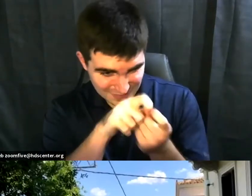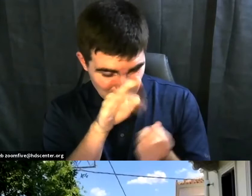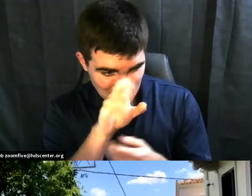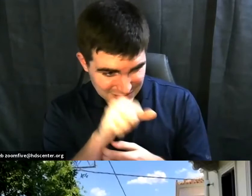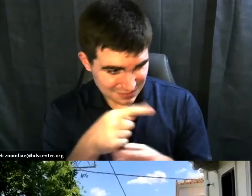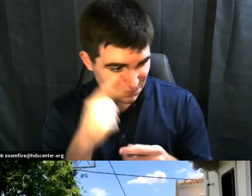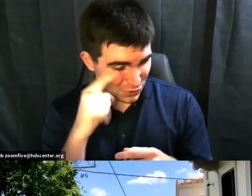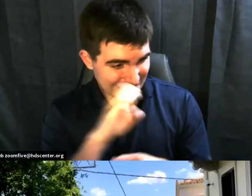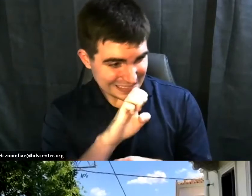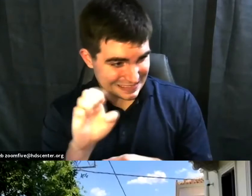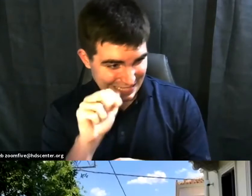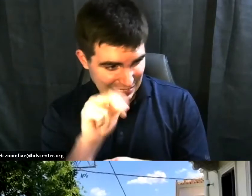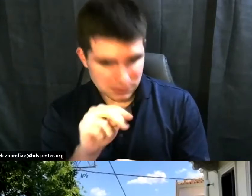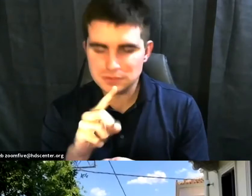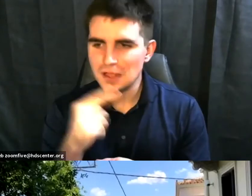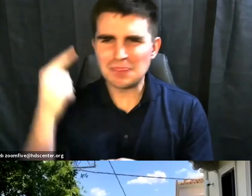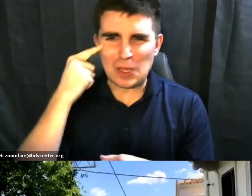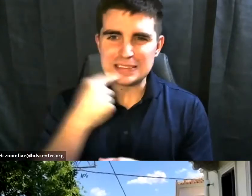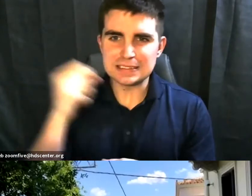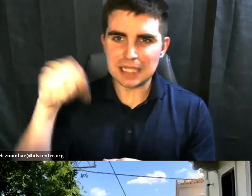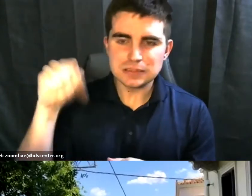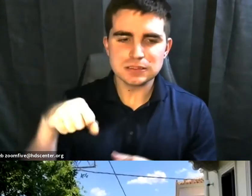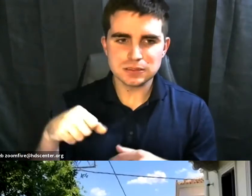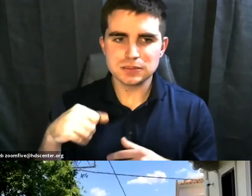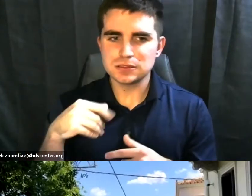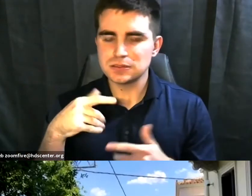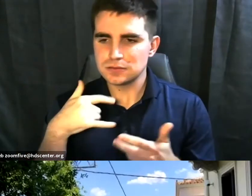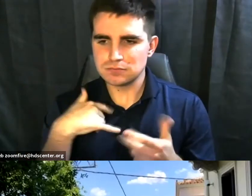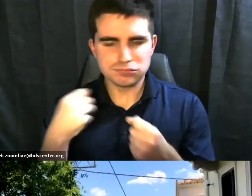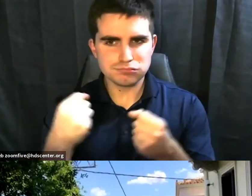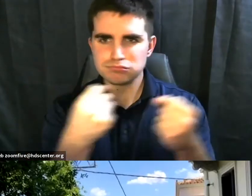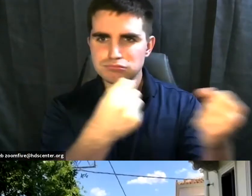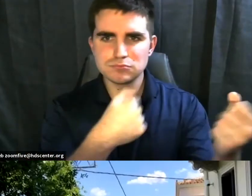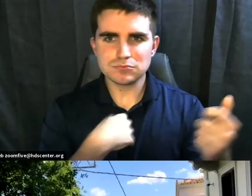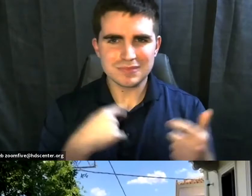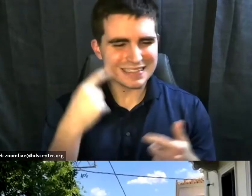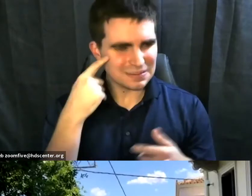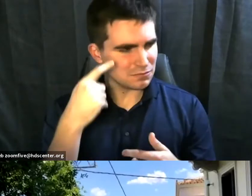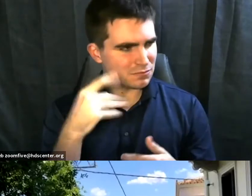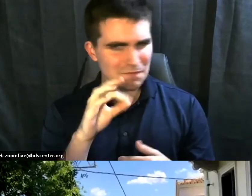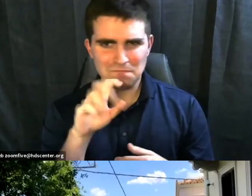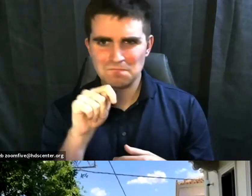I thought he said yes. And when I got on the bus and he was going, I realized it was going across the Fort Pitt Bridge